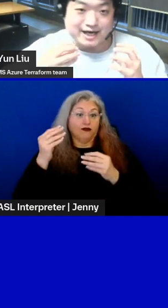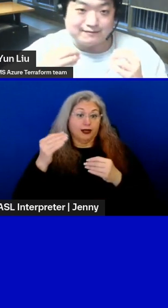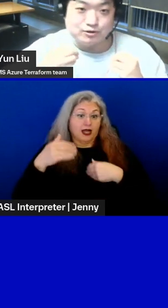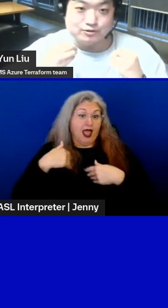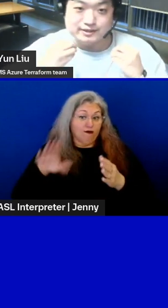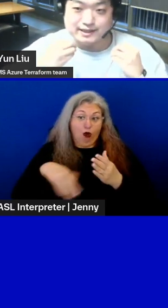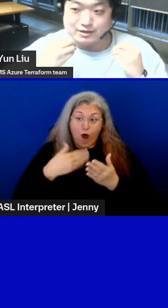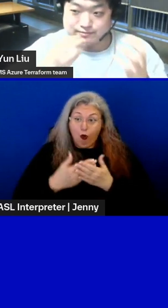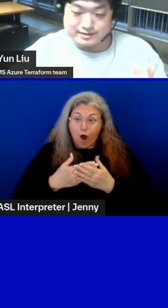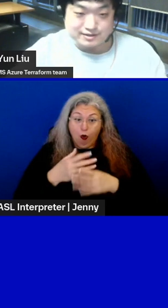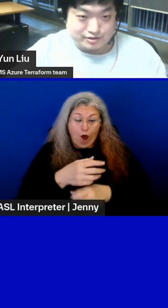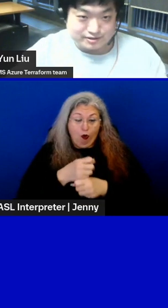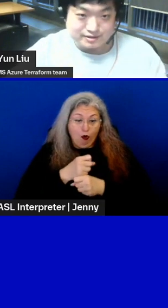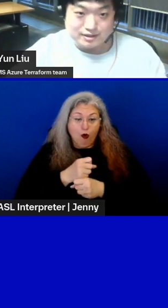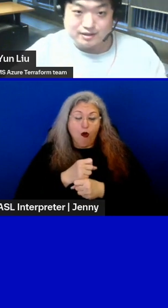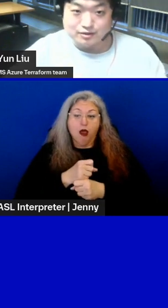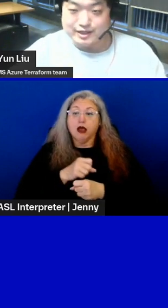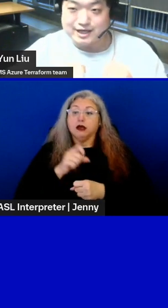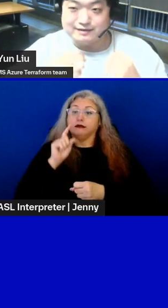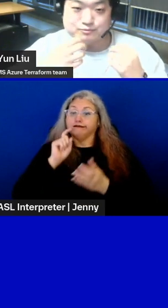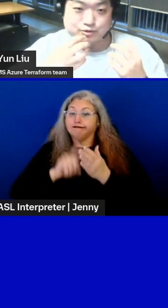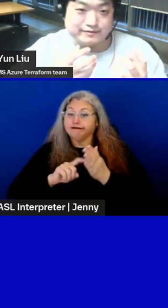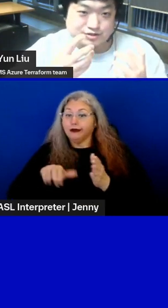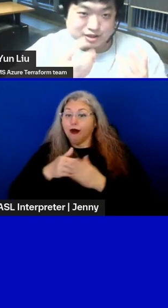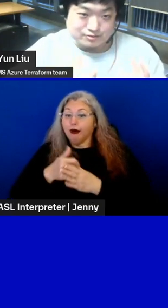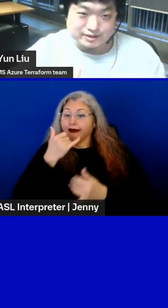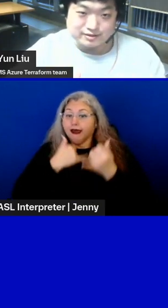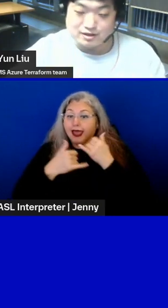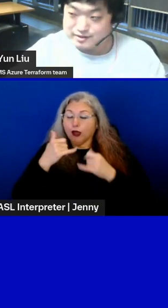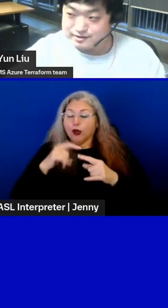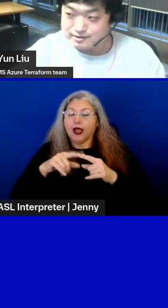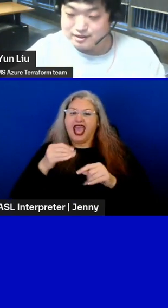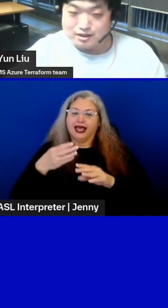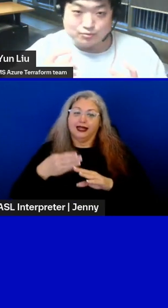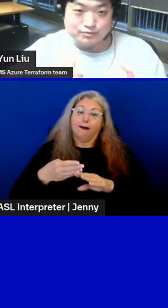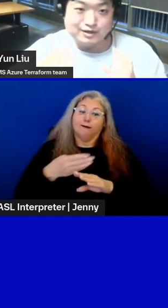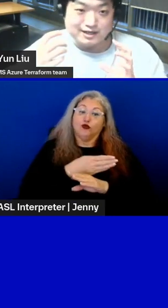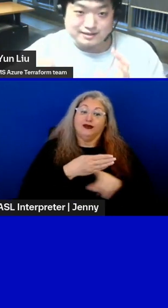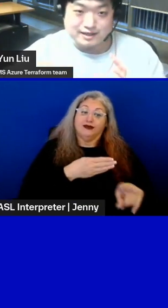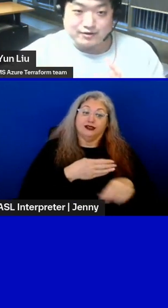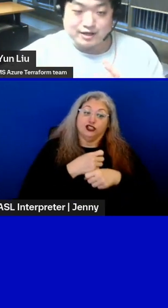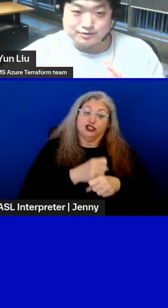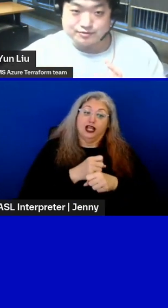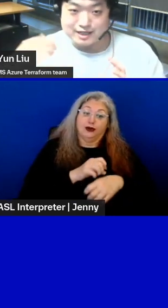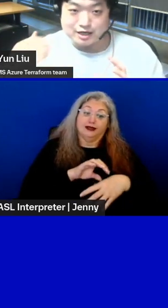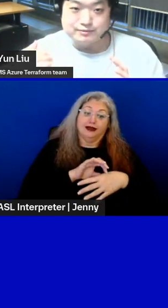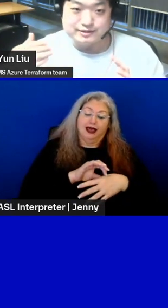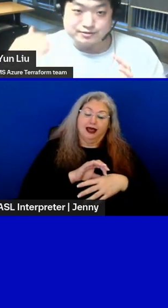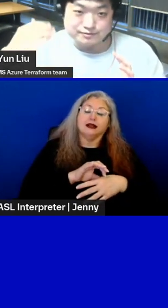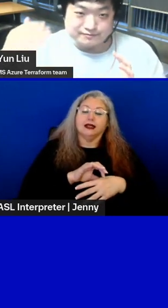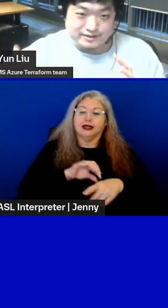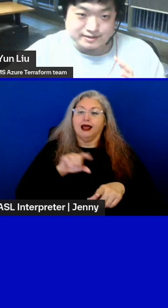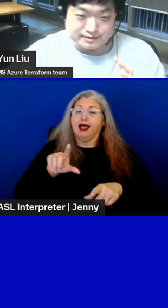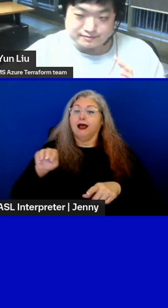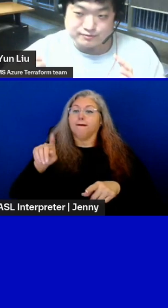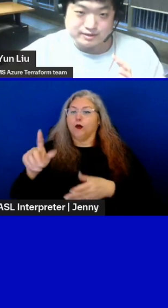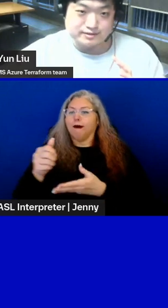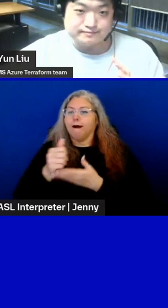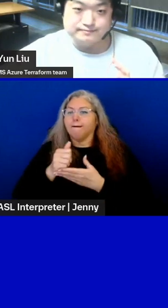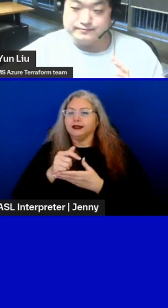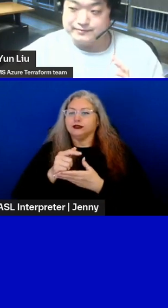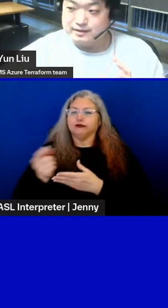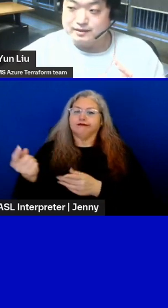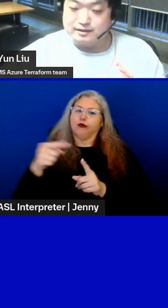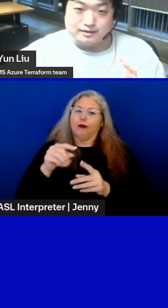example, we have all the error messages, we have the previous generated content, we will ask LLM to help us to fix this for